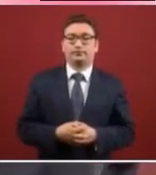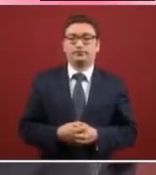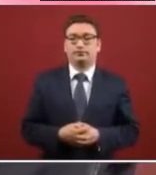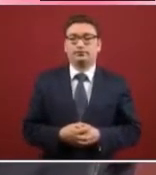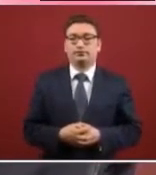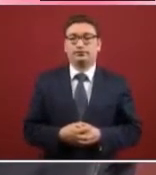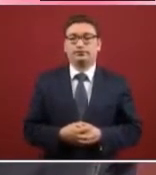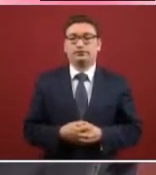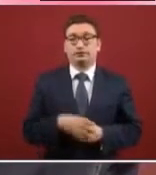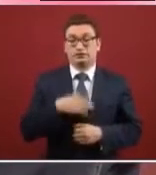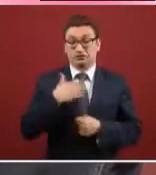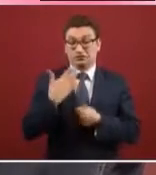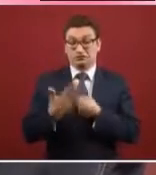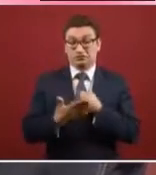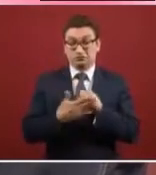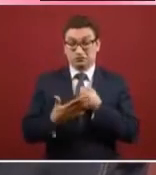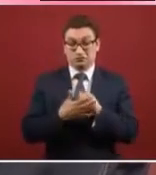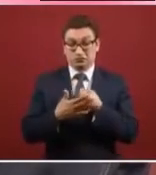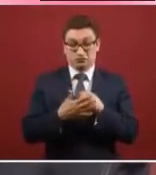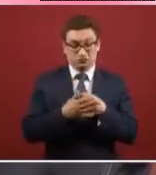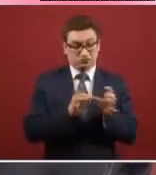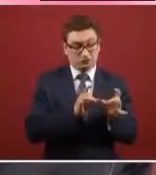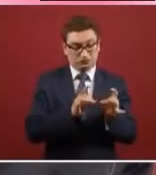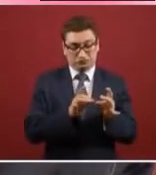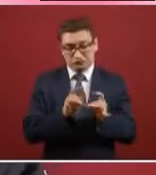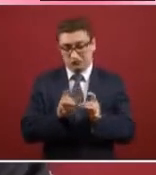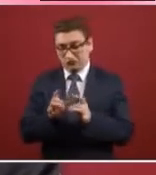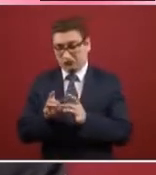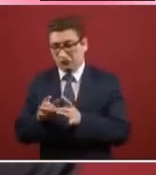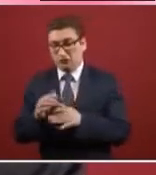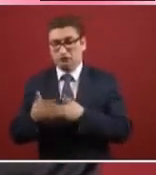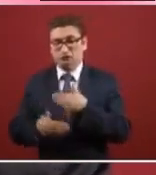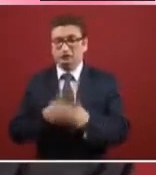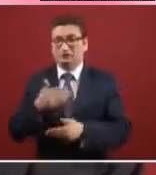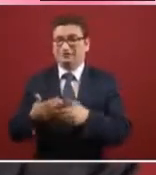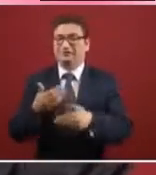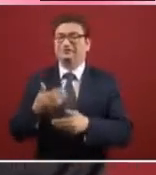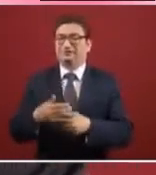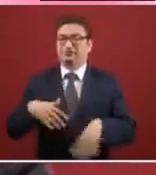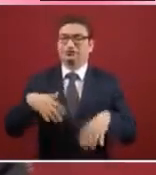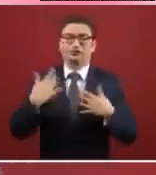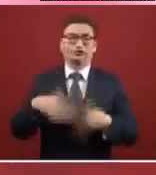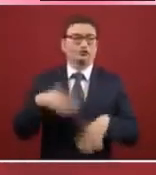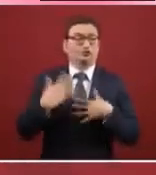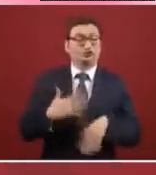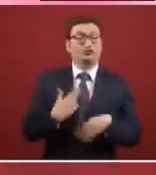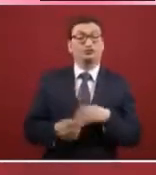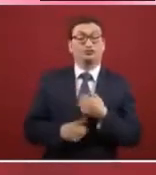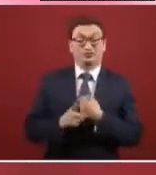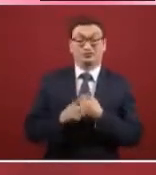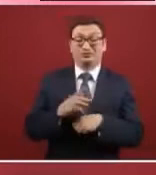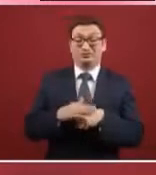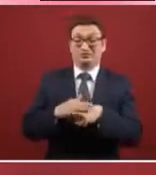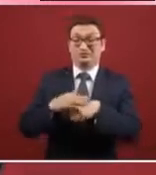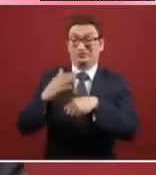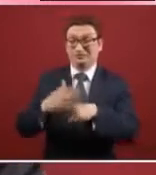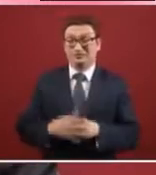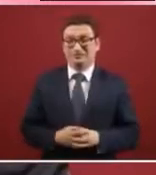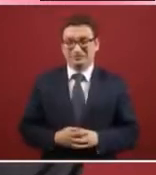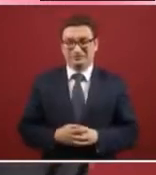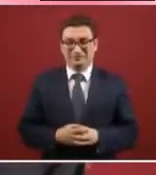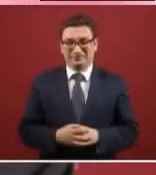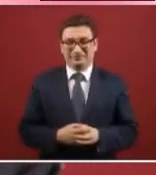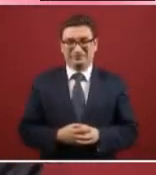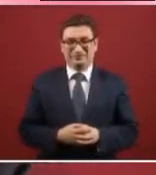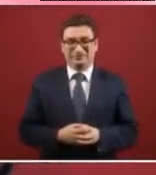más caliente el ambiente. That it's gonna get a little more heated this ambient. Dicen, and they used to say in my land. Y lo mejor es lo peor que se